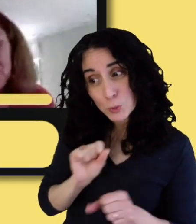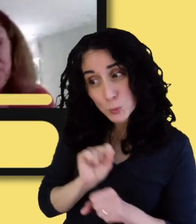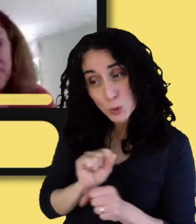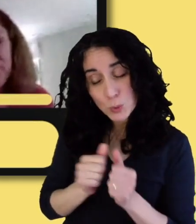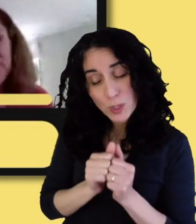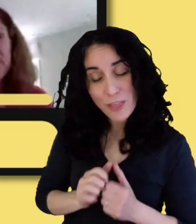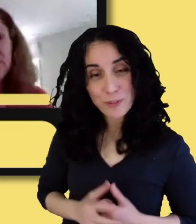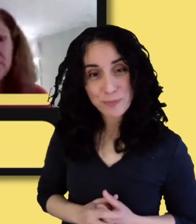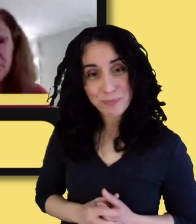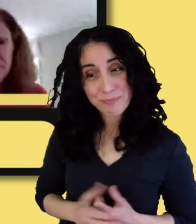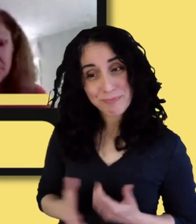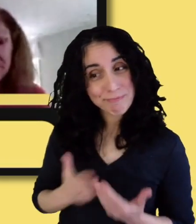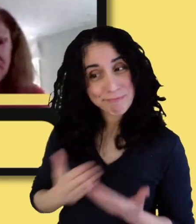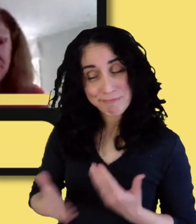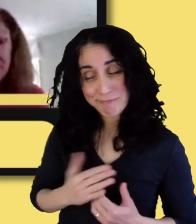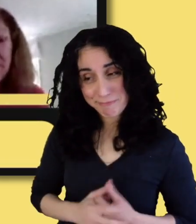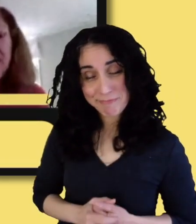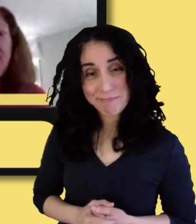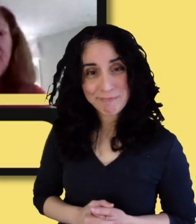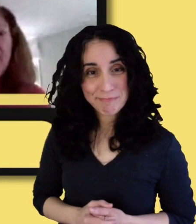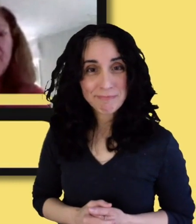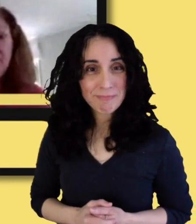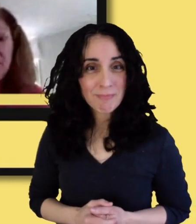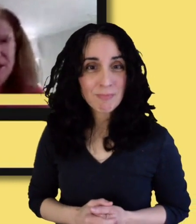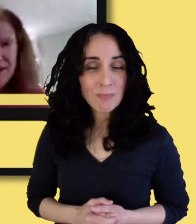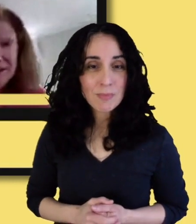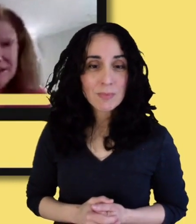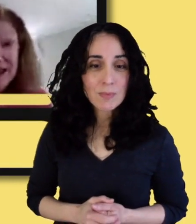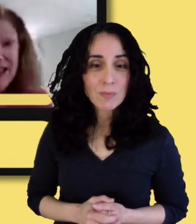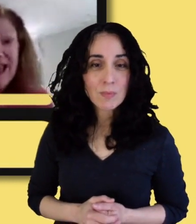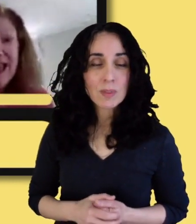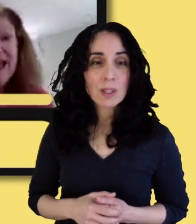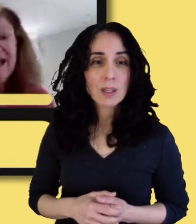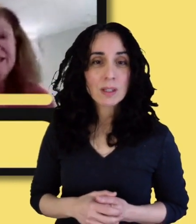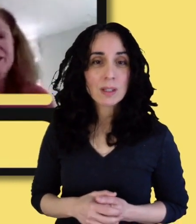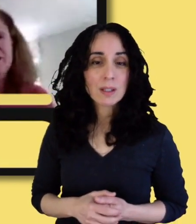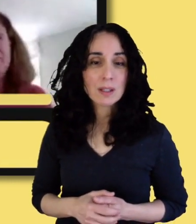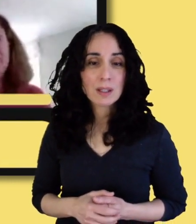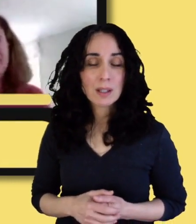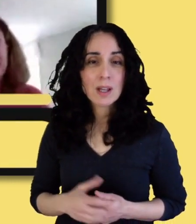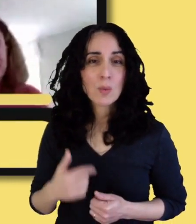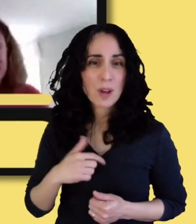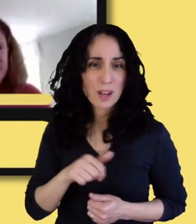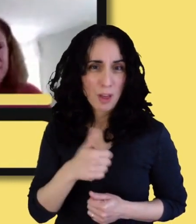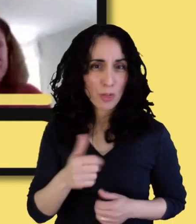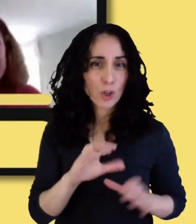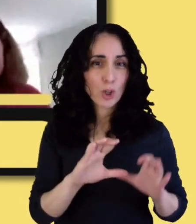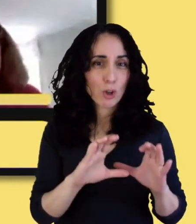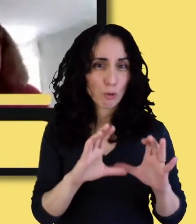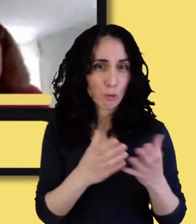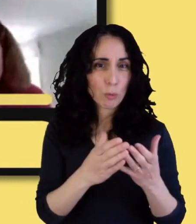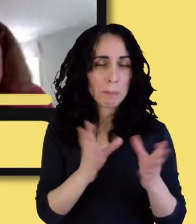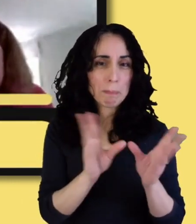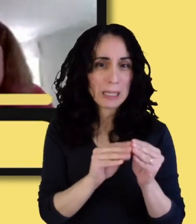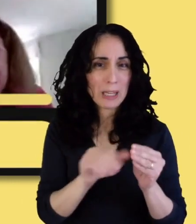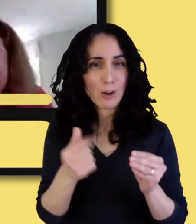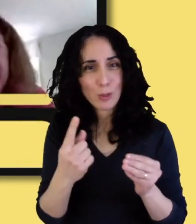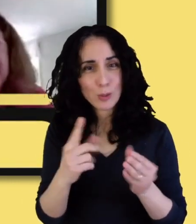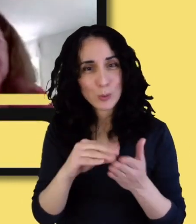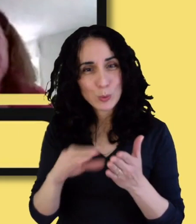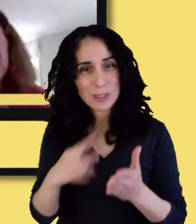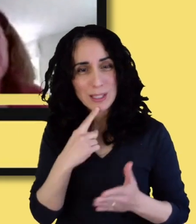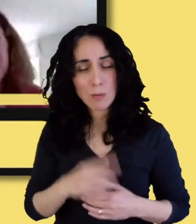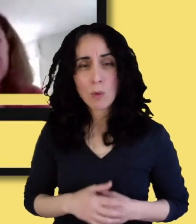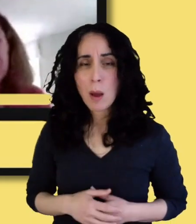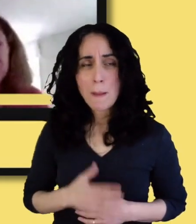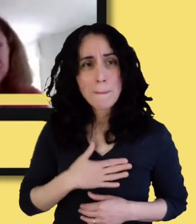know, but we will continue to work together regardless. And, when we had a group meeting, and it was before we had